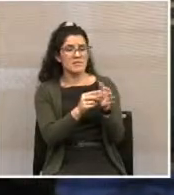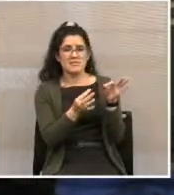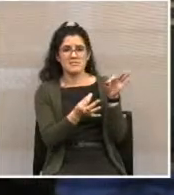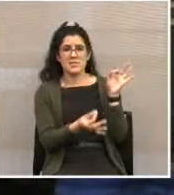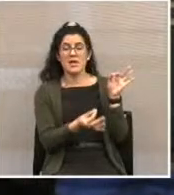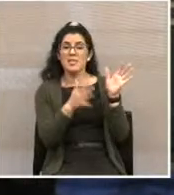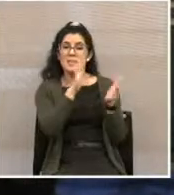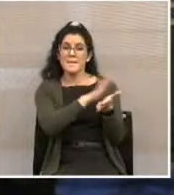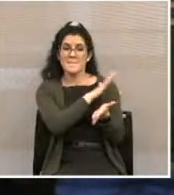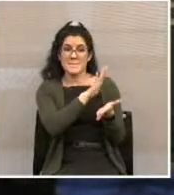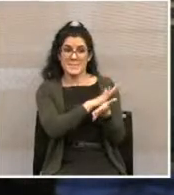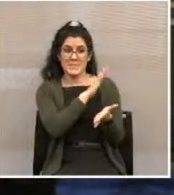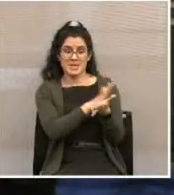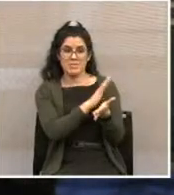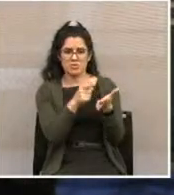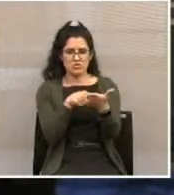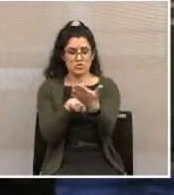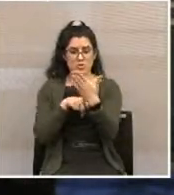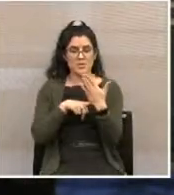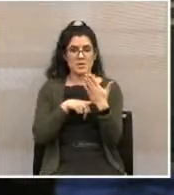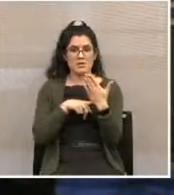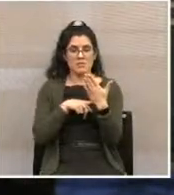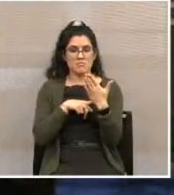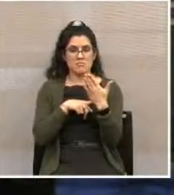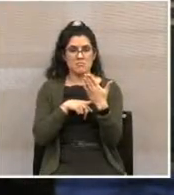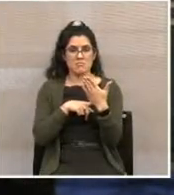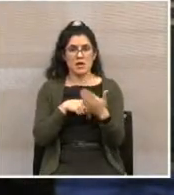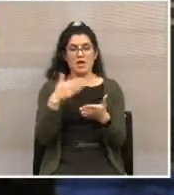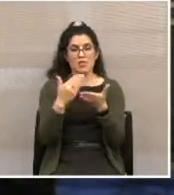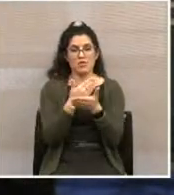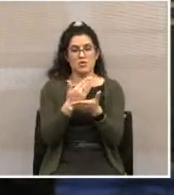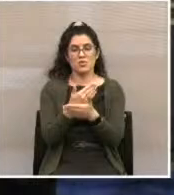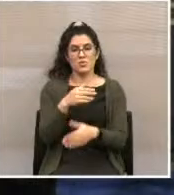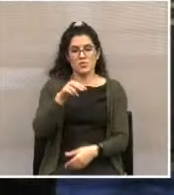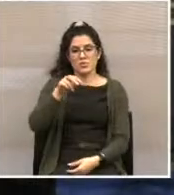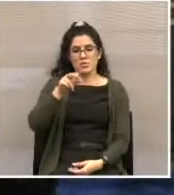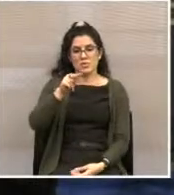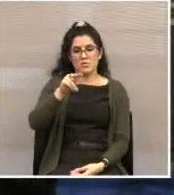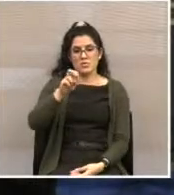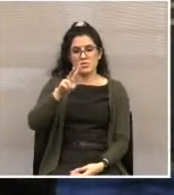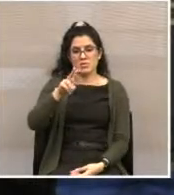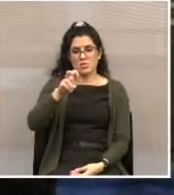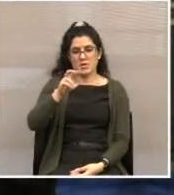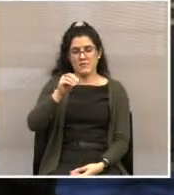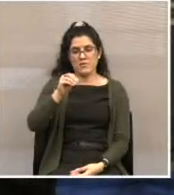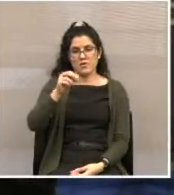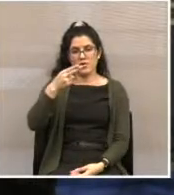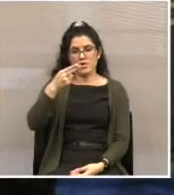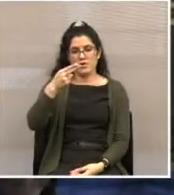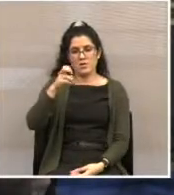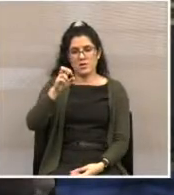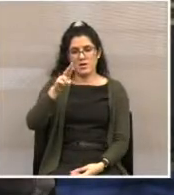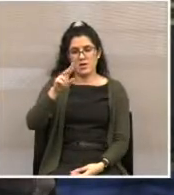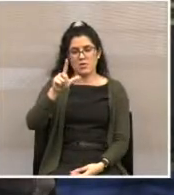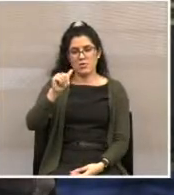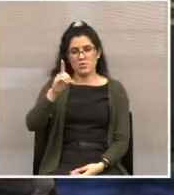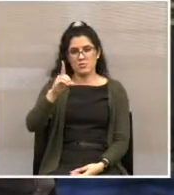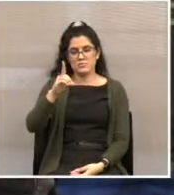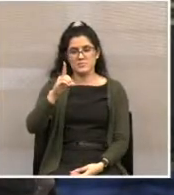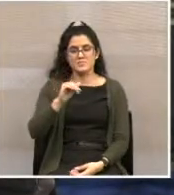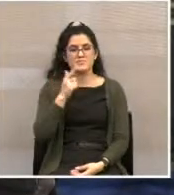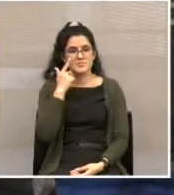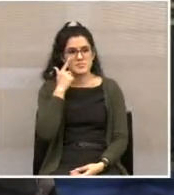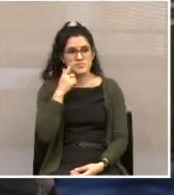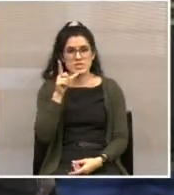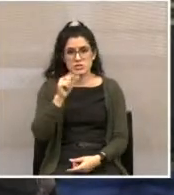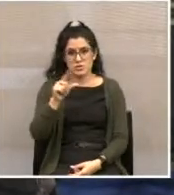piece of news inserted in El Nuevo Herald, dated Friday, September 11th, 2020. When